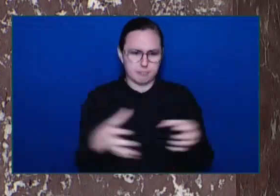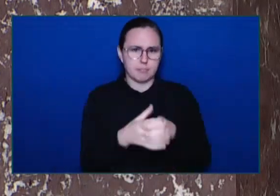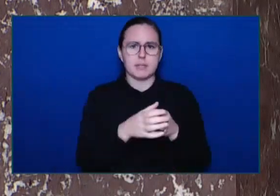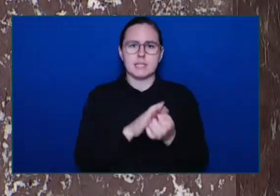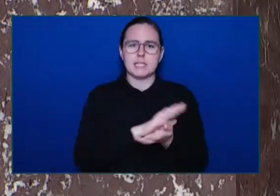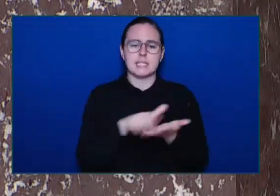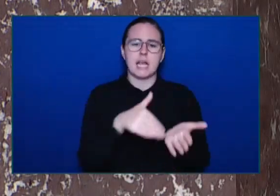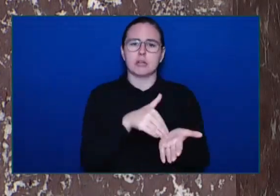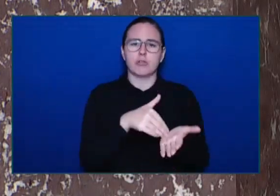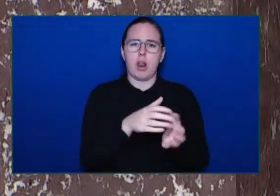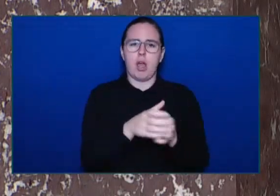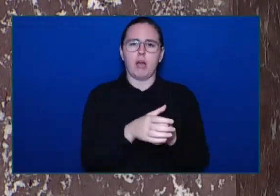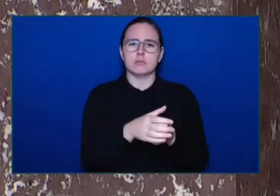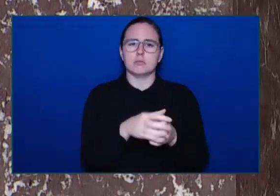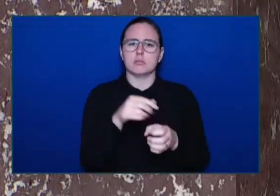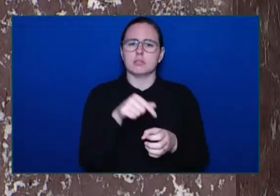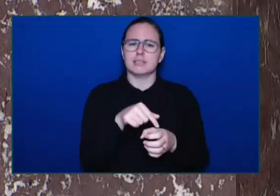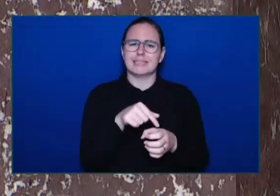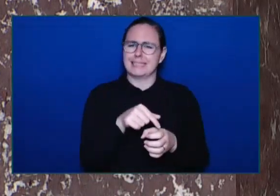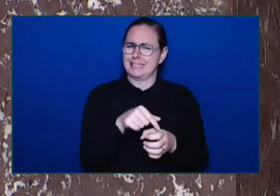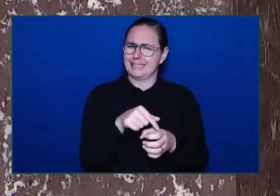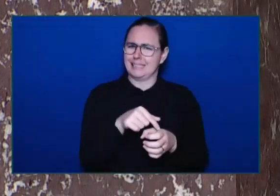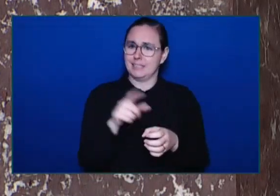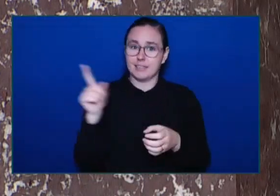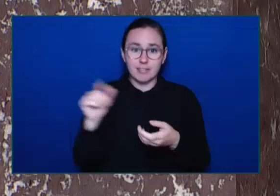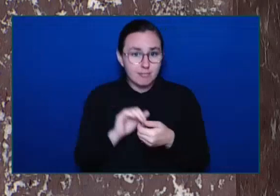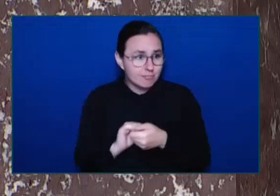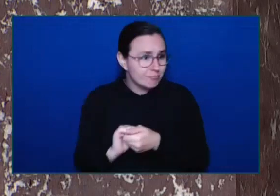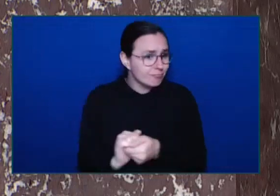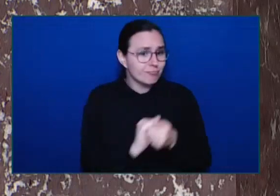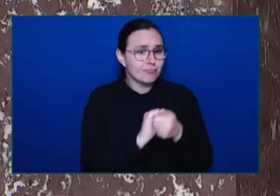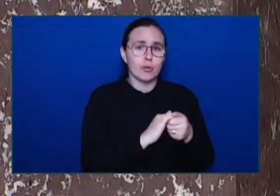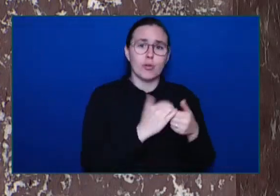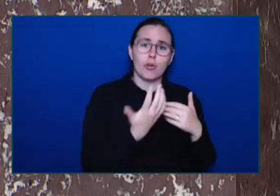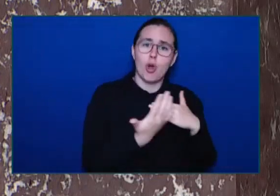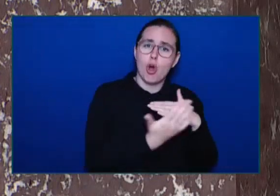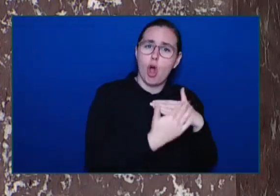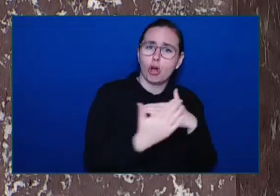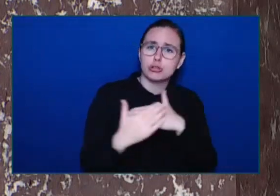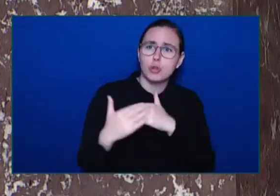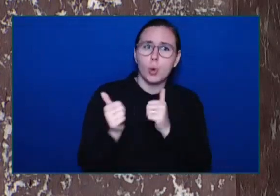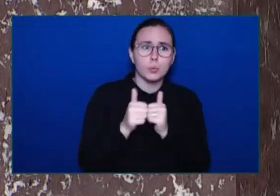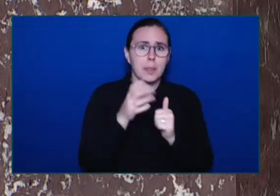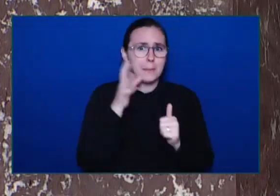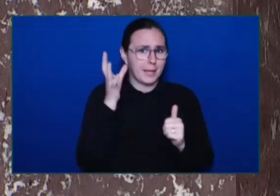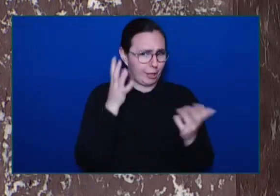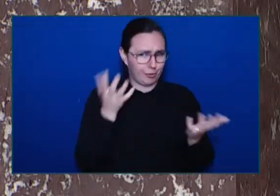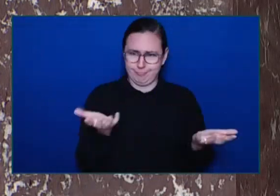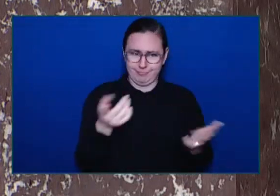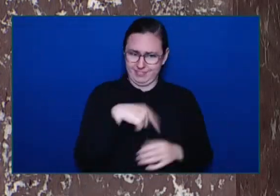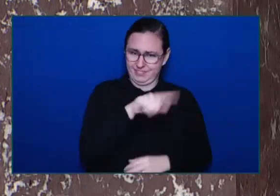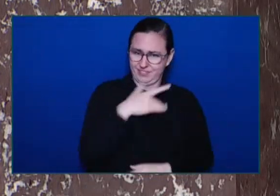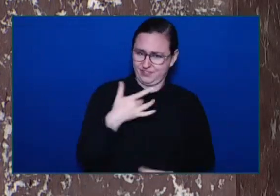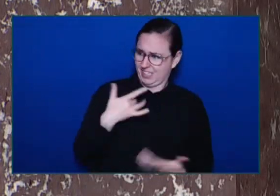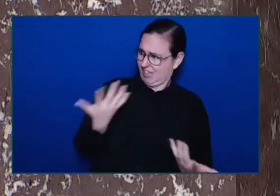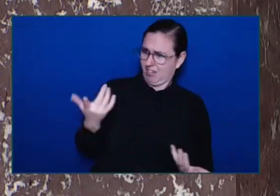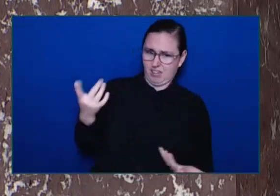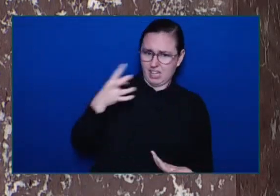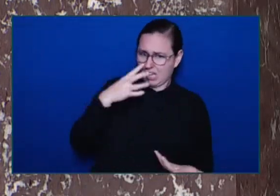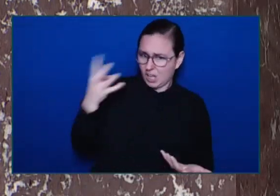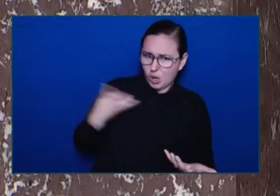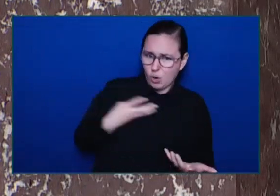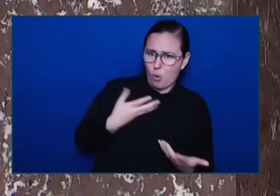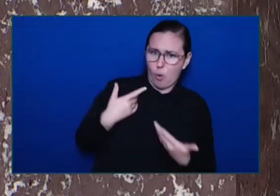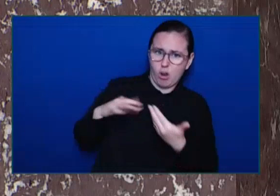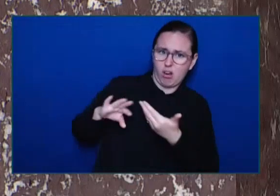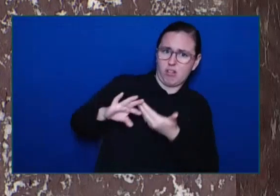hear from parents feeling dismissed, overlooked, and completely disregarded by this government. Last week, we heard from the